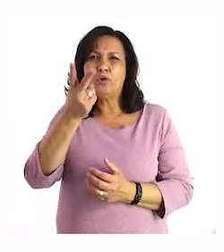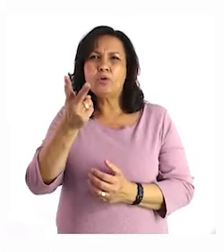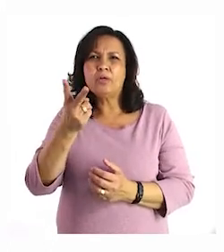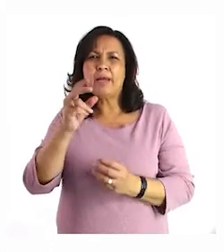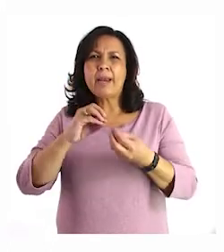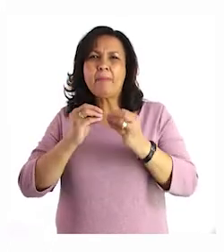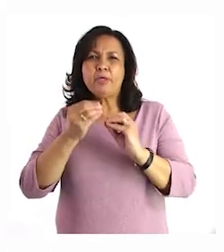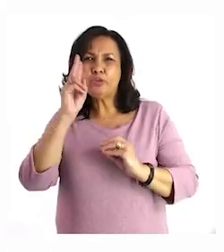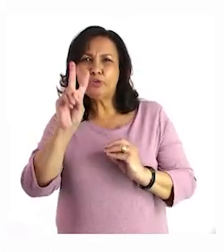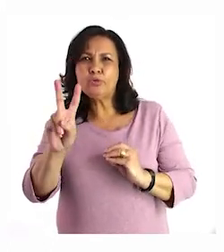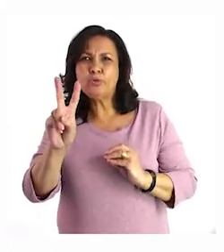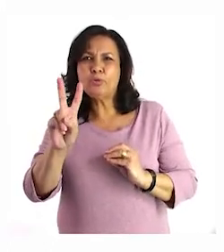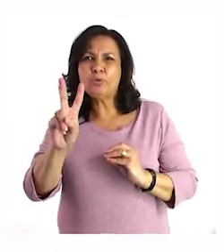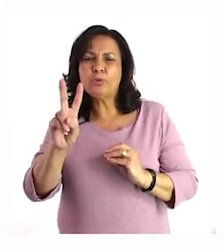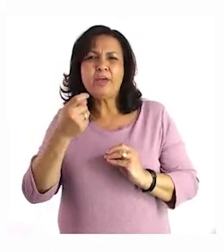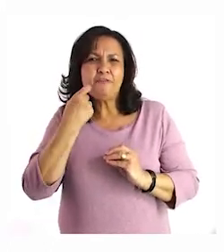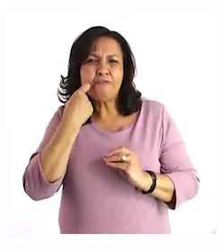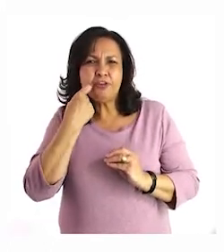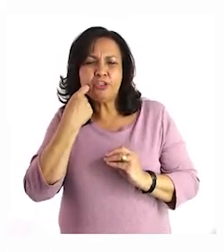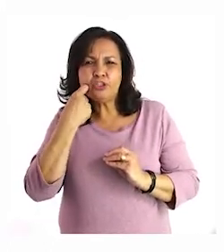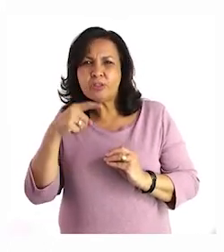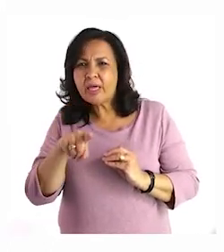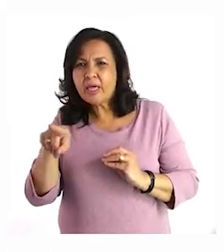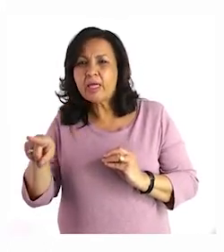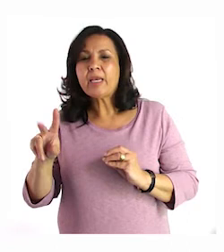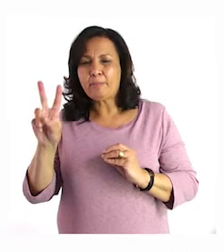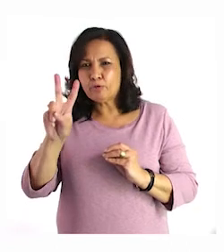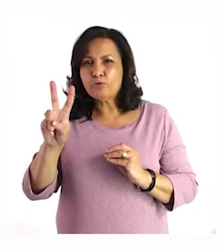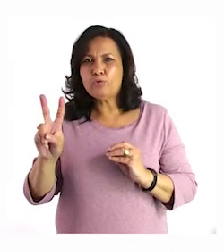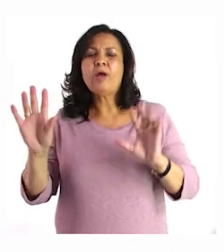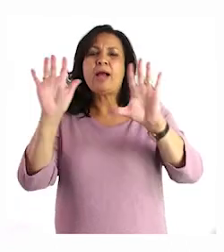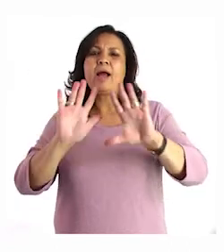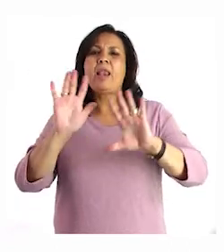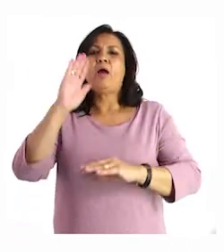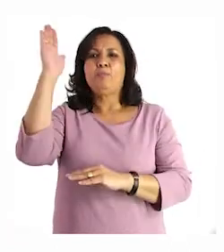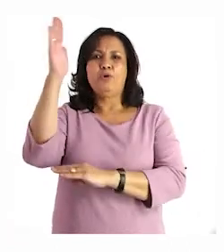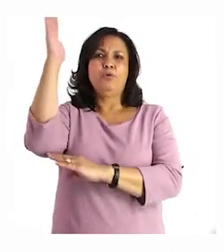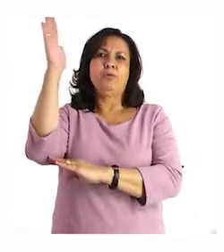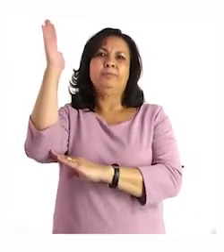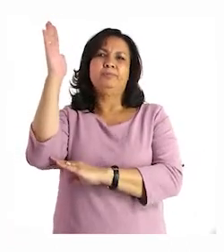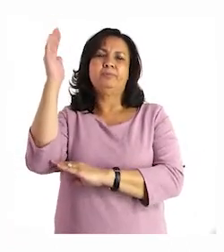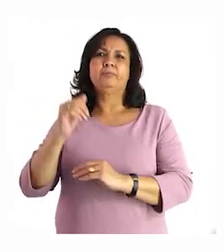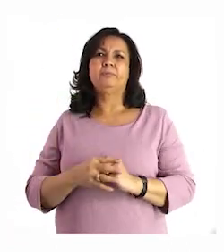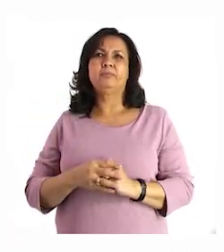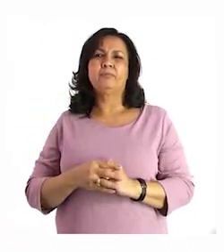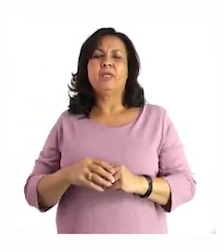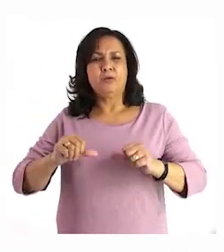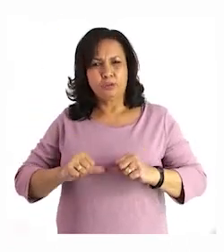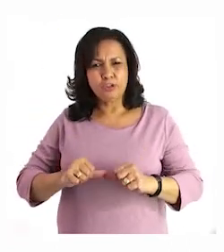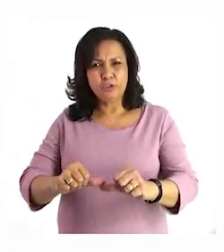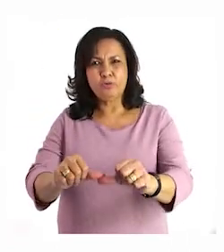number 2 and make them a lovely blue color. Now, let's move on to number